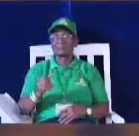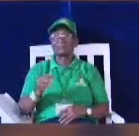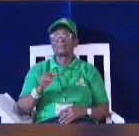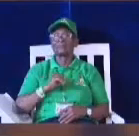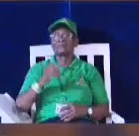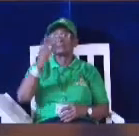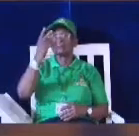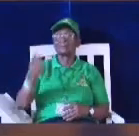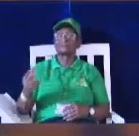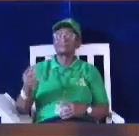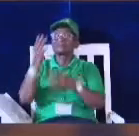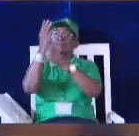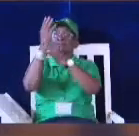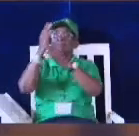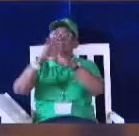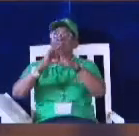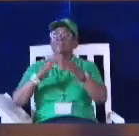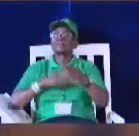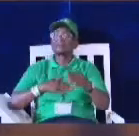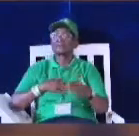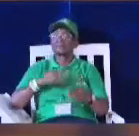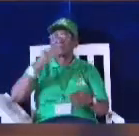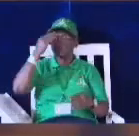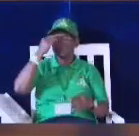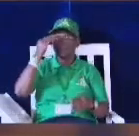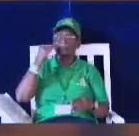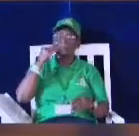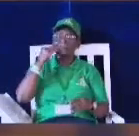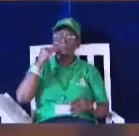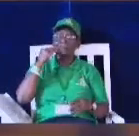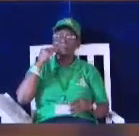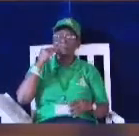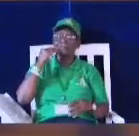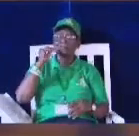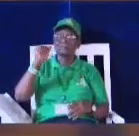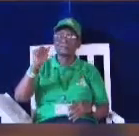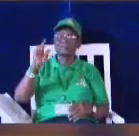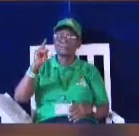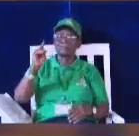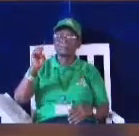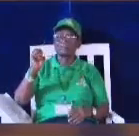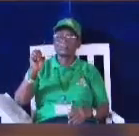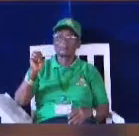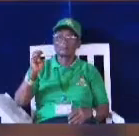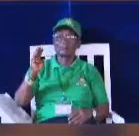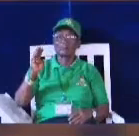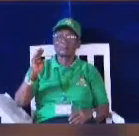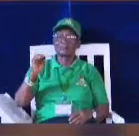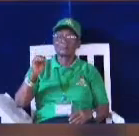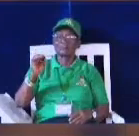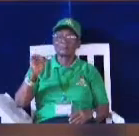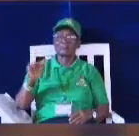Adeboye, in the name of Jesus Christ, I command, be healed.